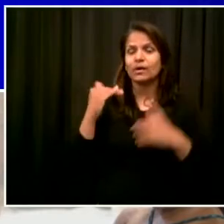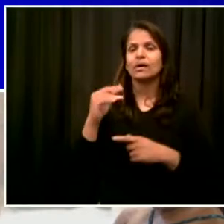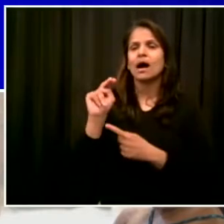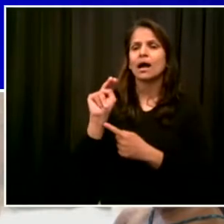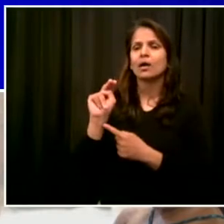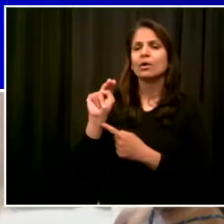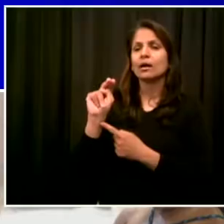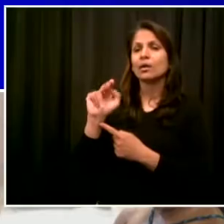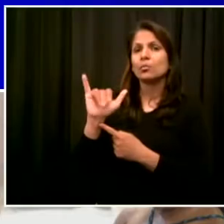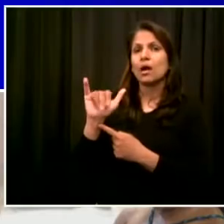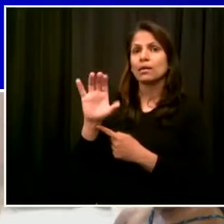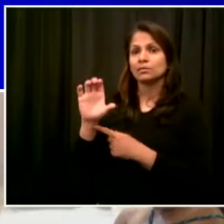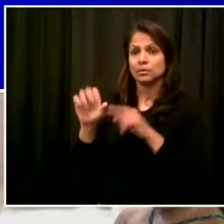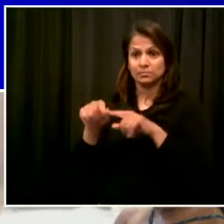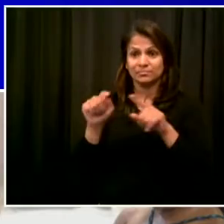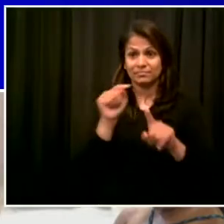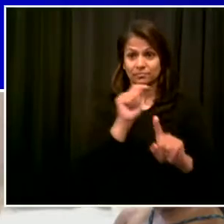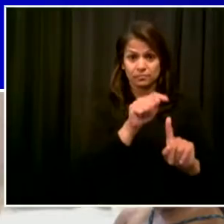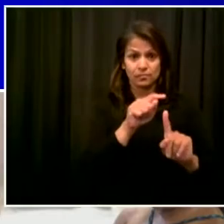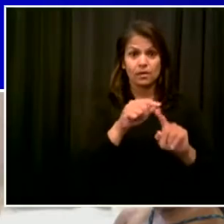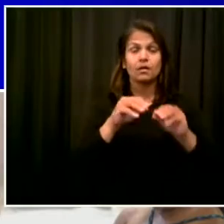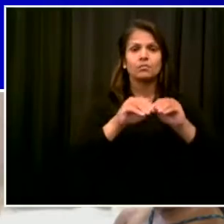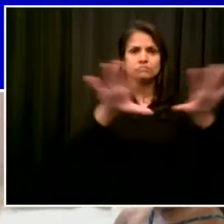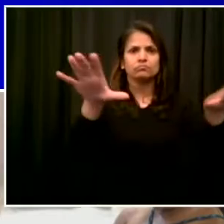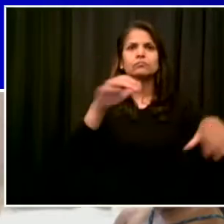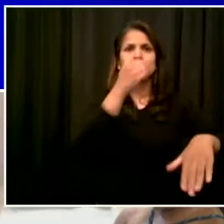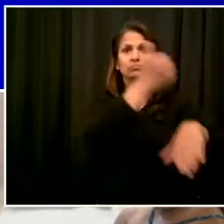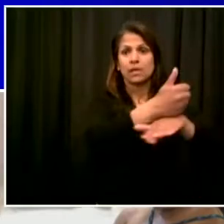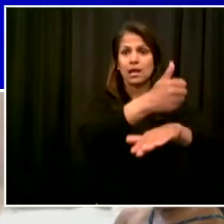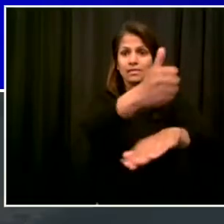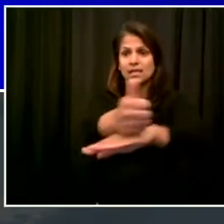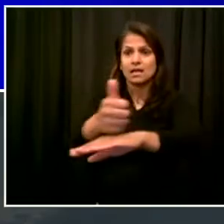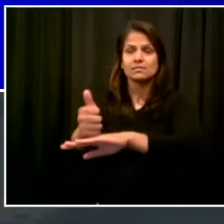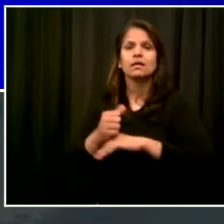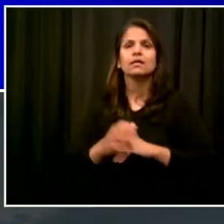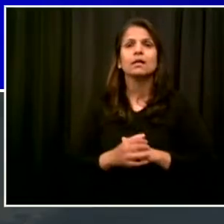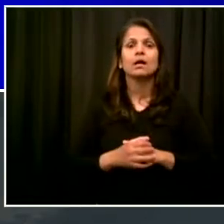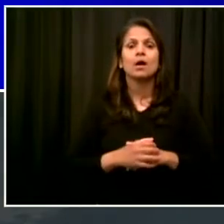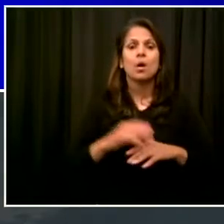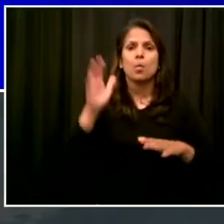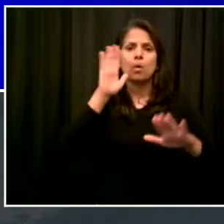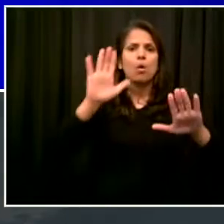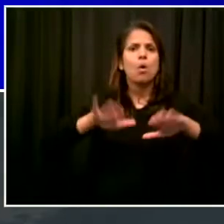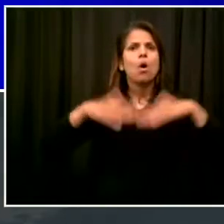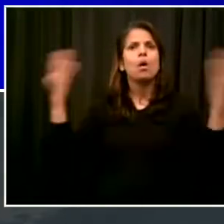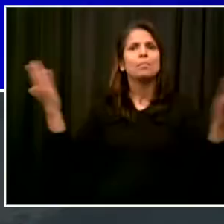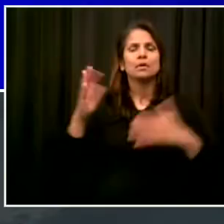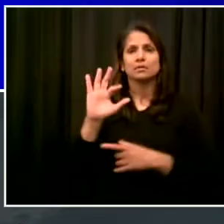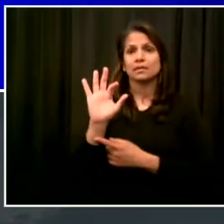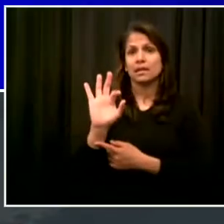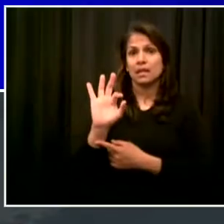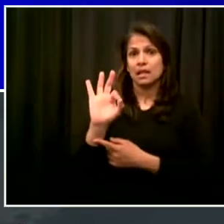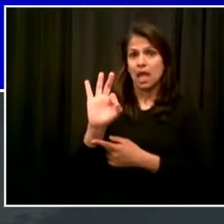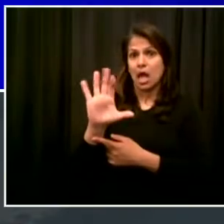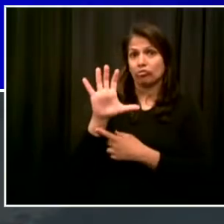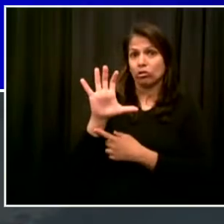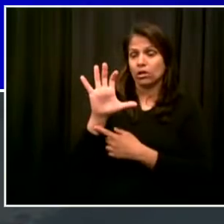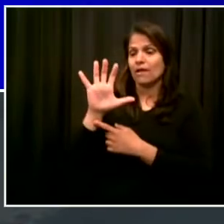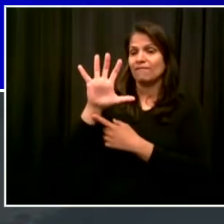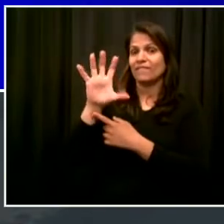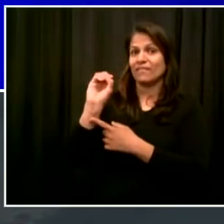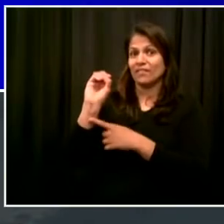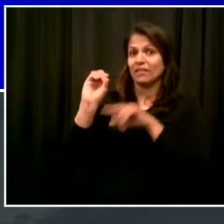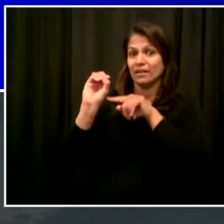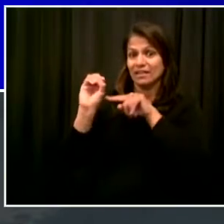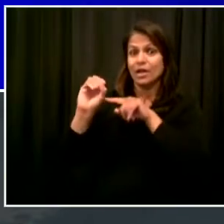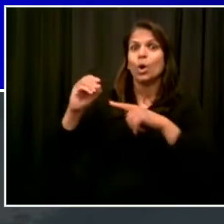families to stay cool. First of all, we'll be reopening 950 existing cooling elements. So a lot of things that have been waiting to come online,